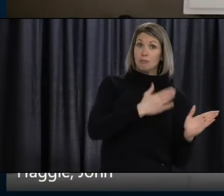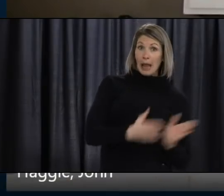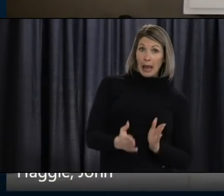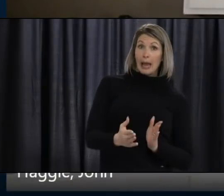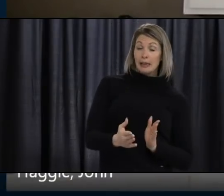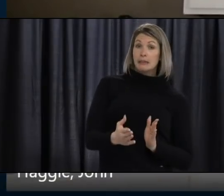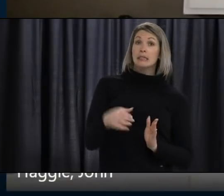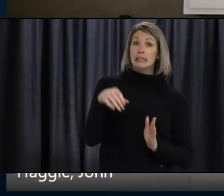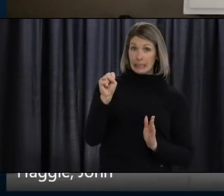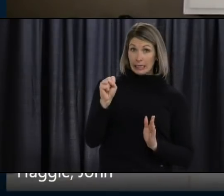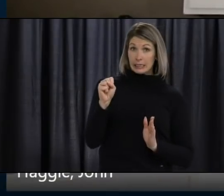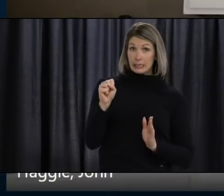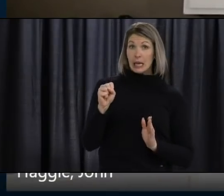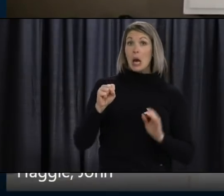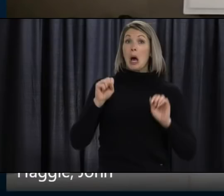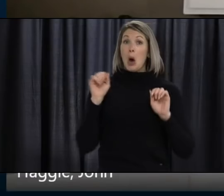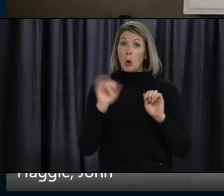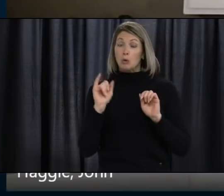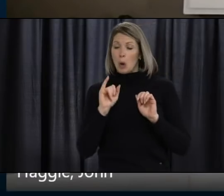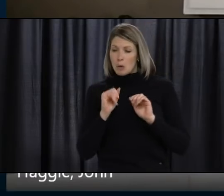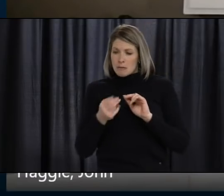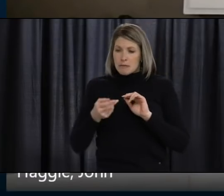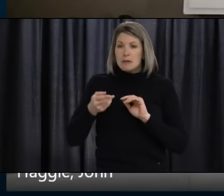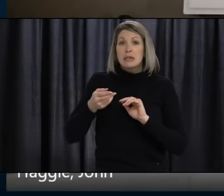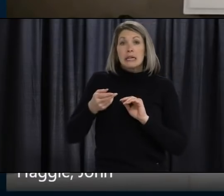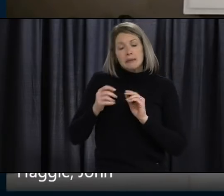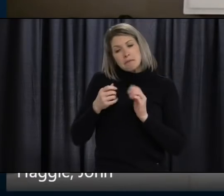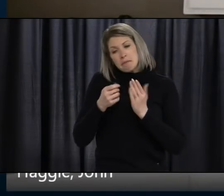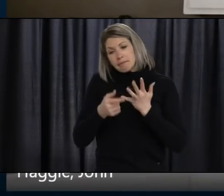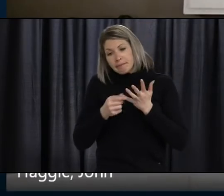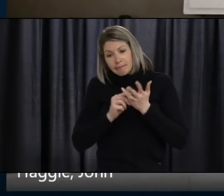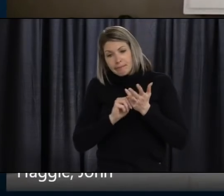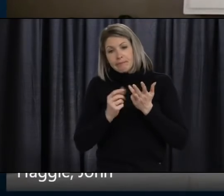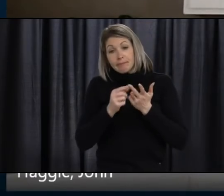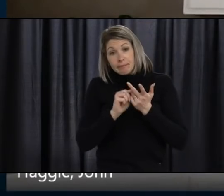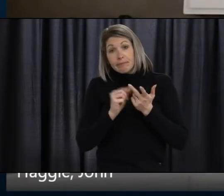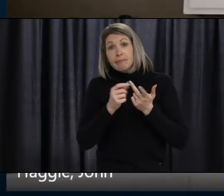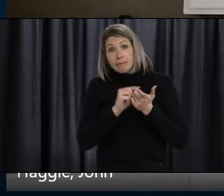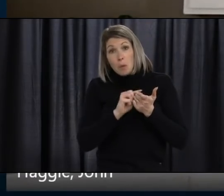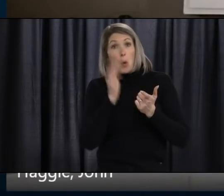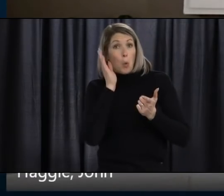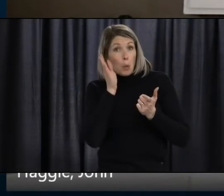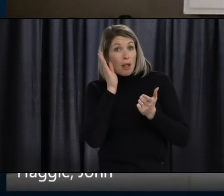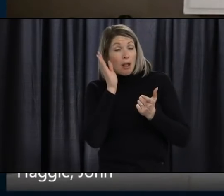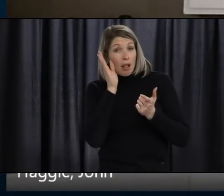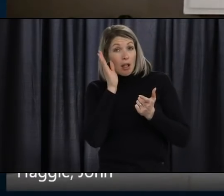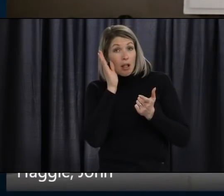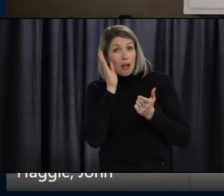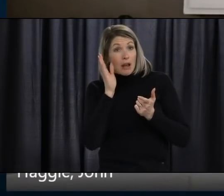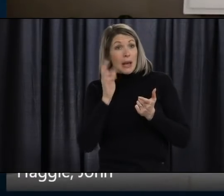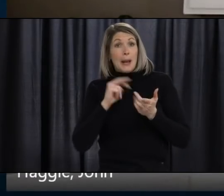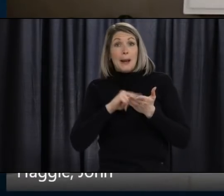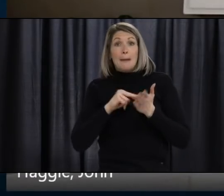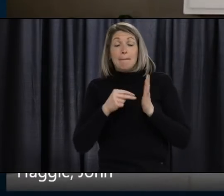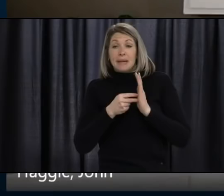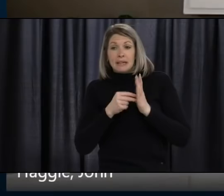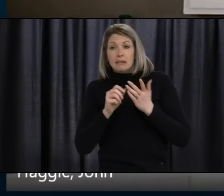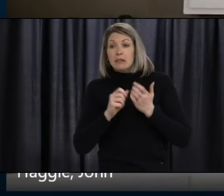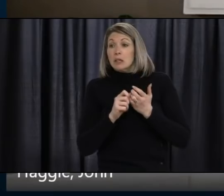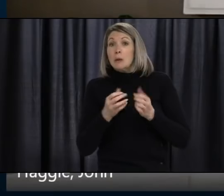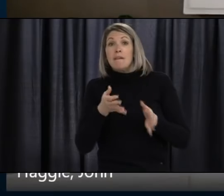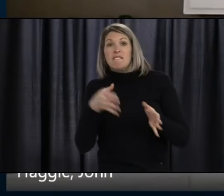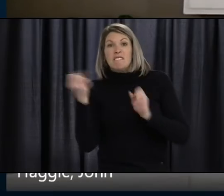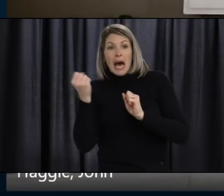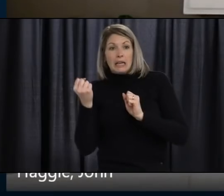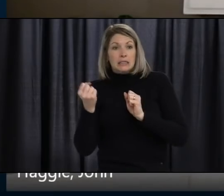up reinstating some of the measures that we relaxed. That is not a failure. That is an acknowledgement that